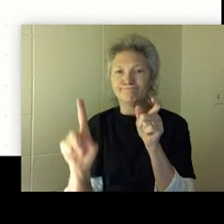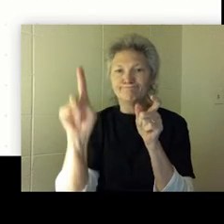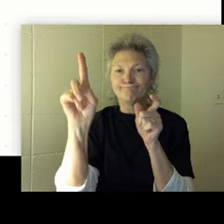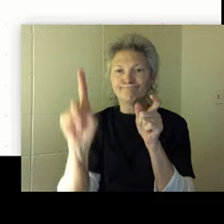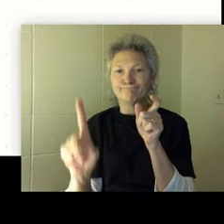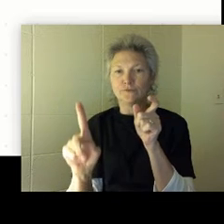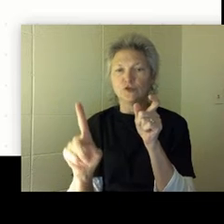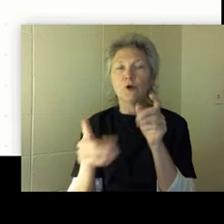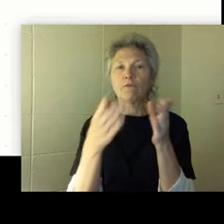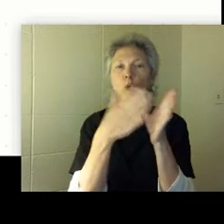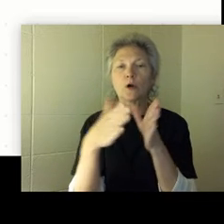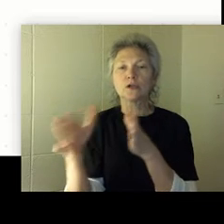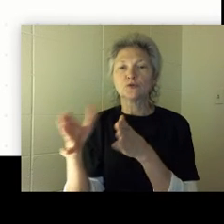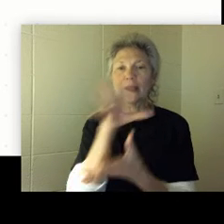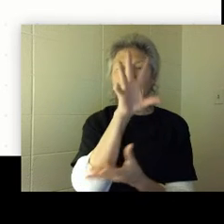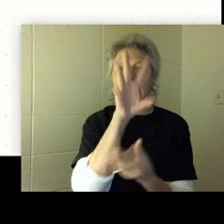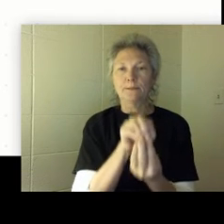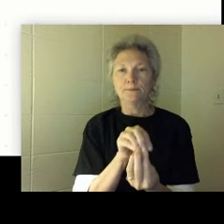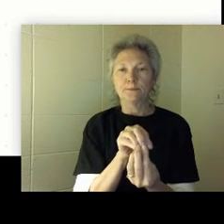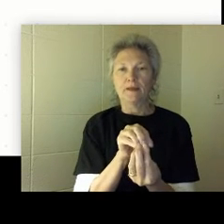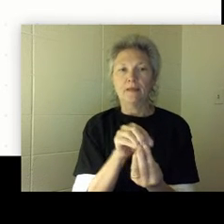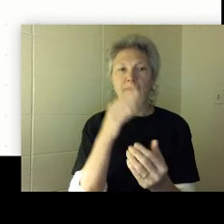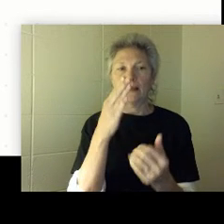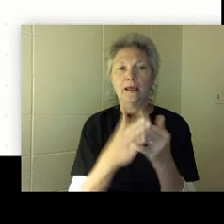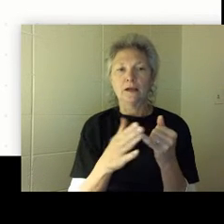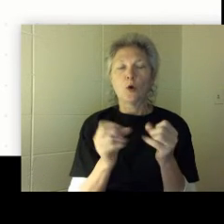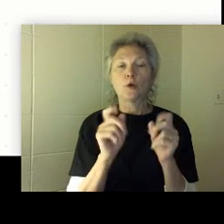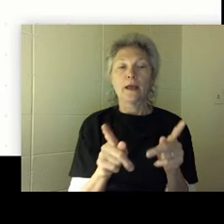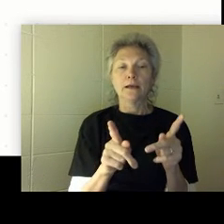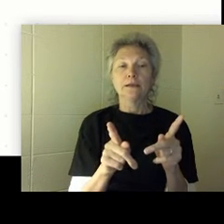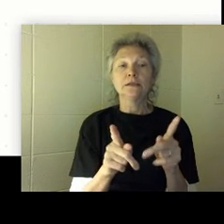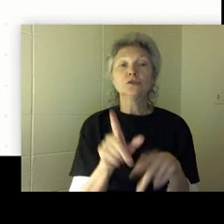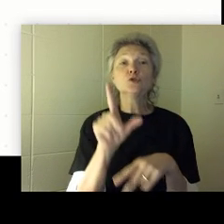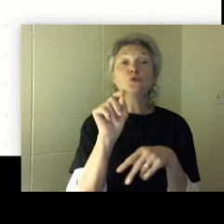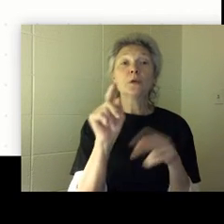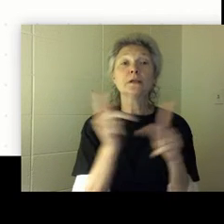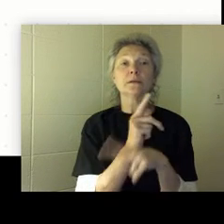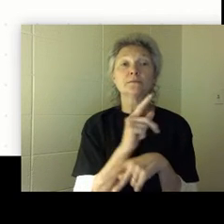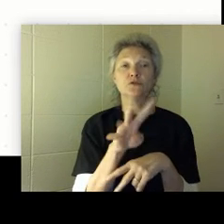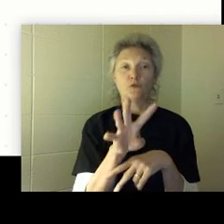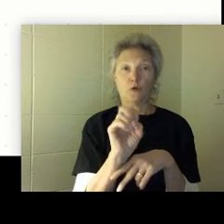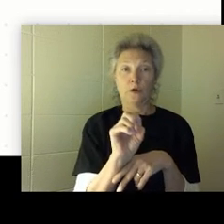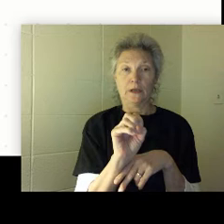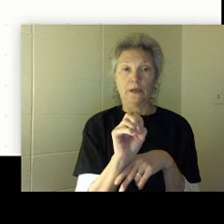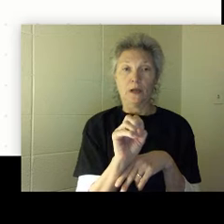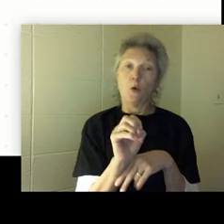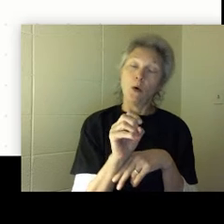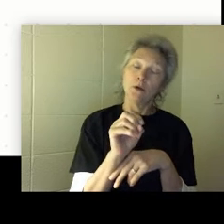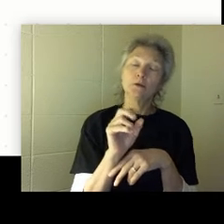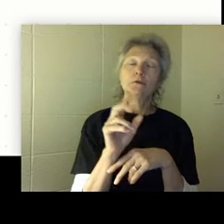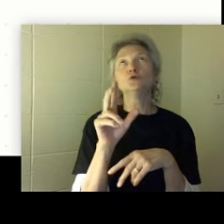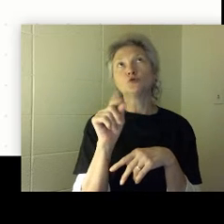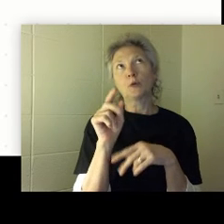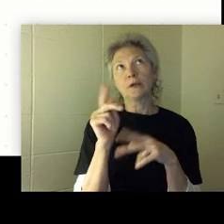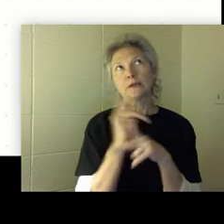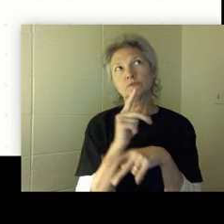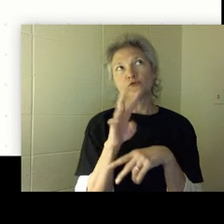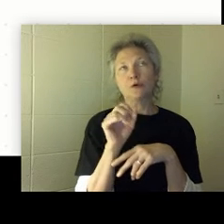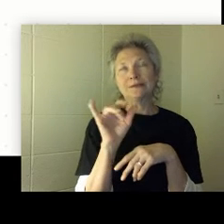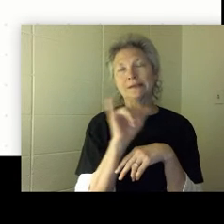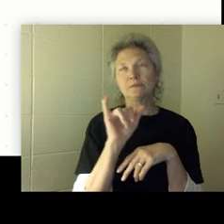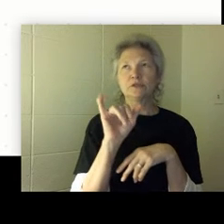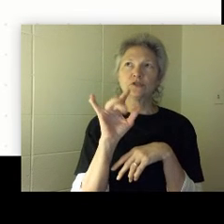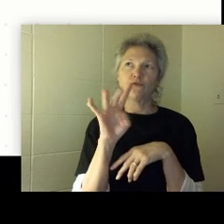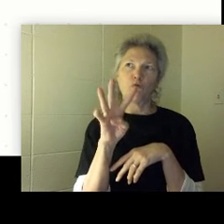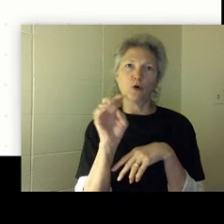and organized for when I add them all together at the end. Okay, so 20 times 40. Well, 20 times 40 is the same as